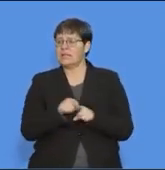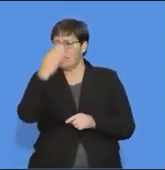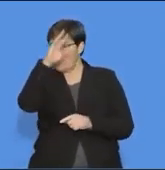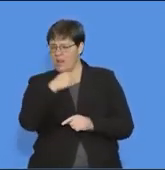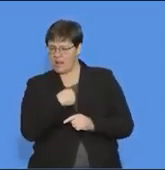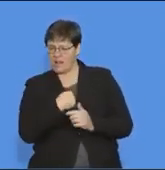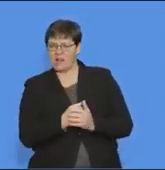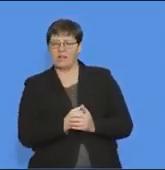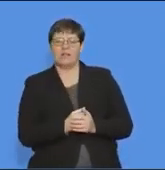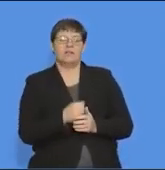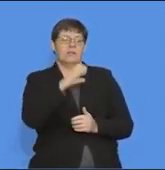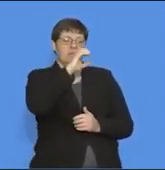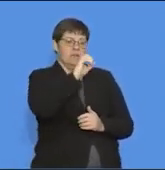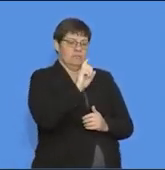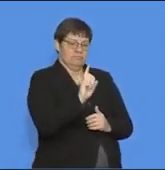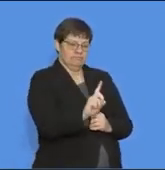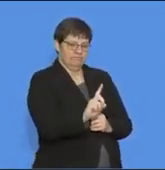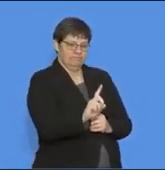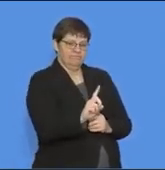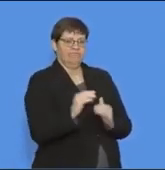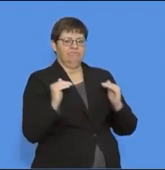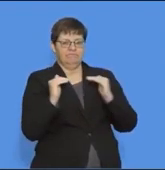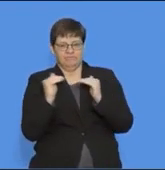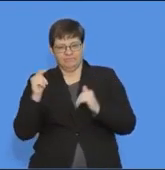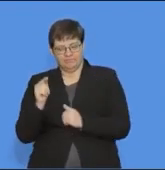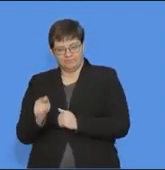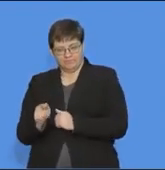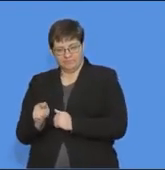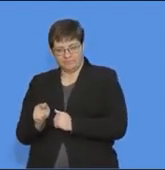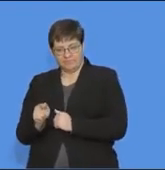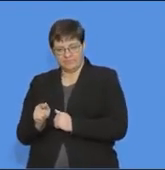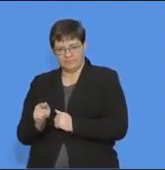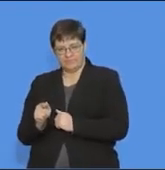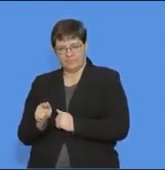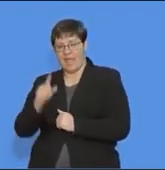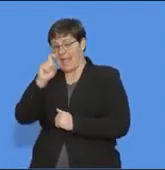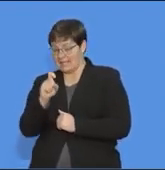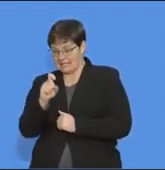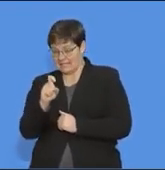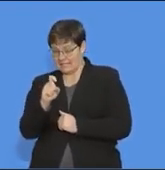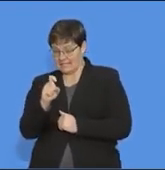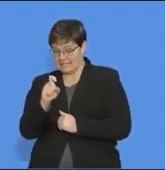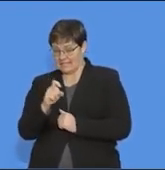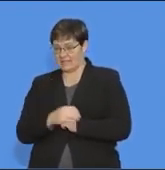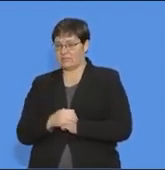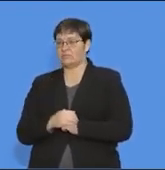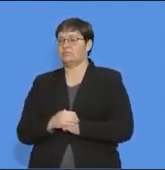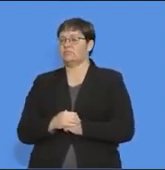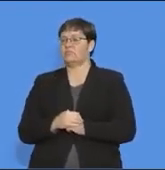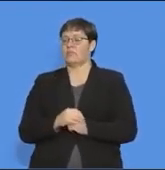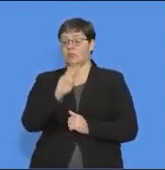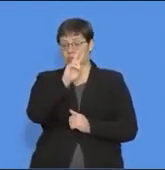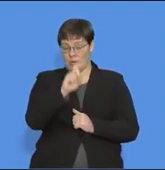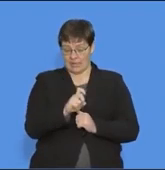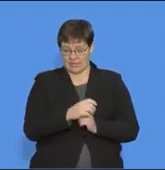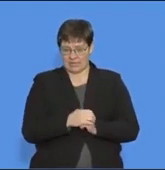I also know that O1 will be equals to 2x, right?